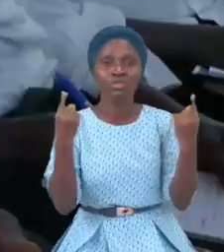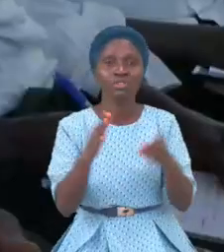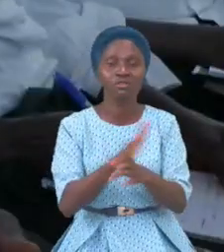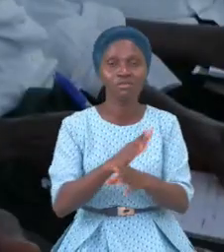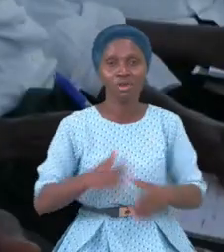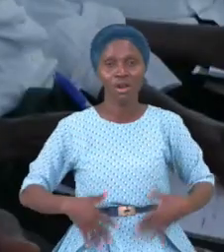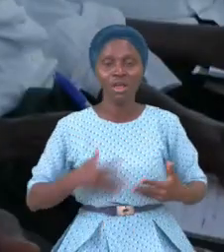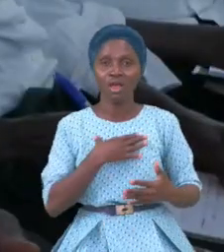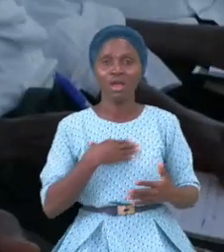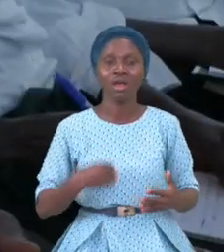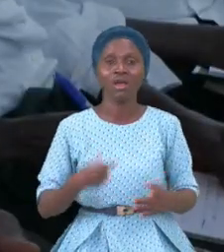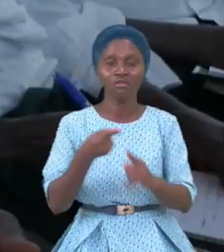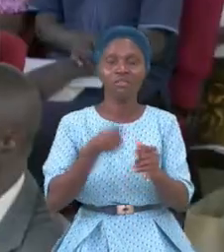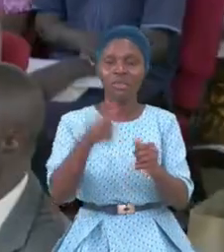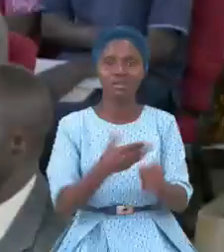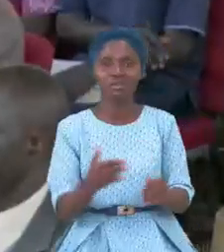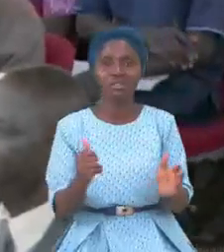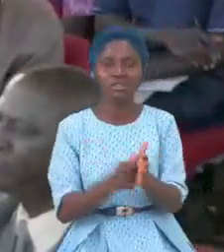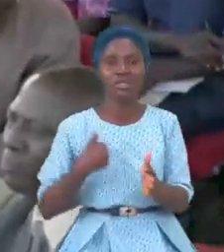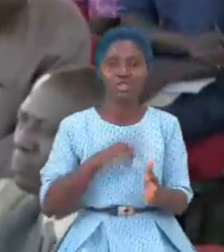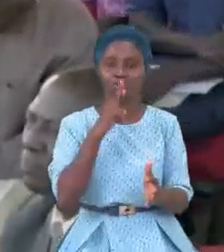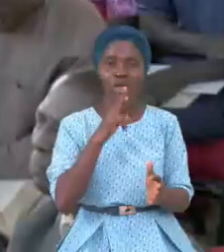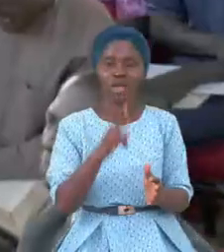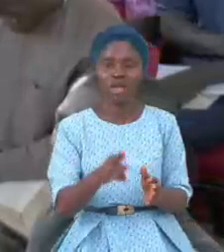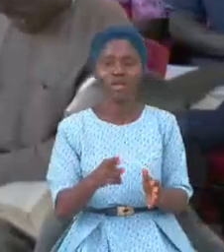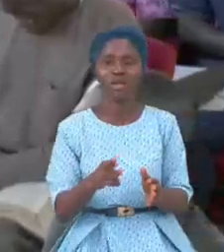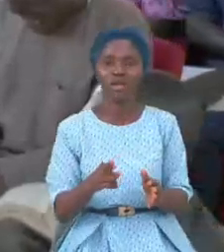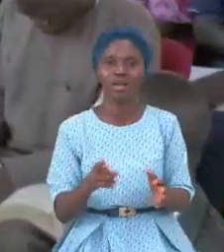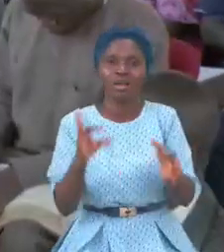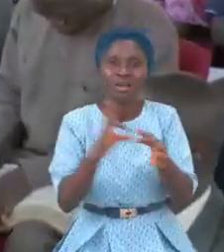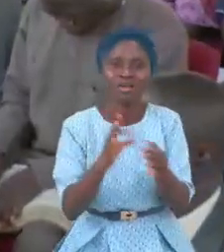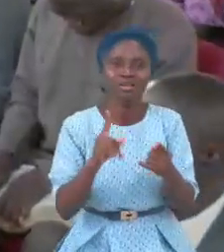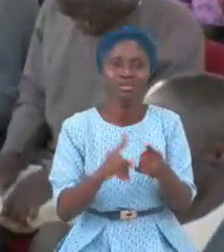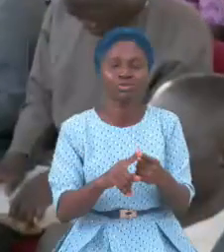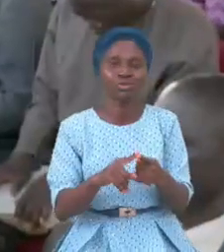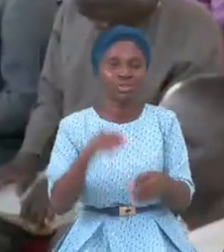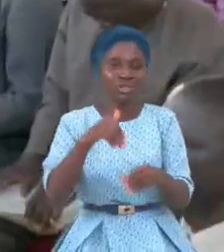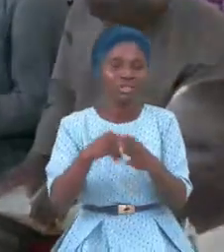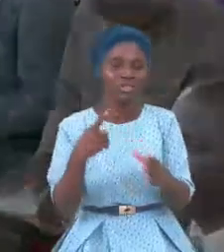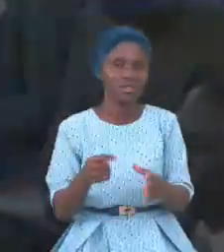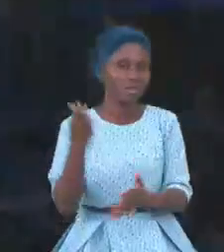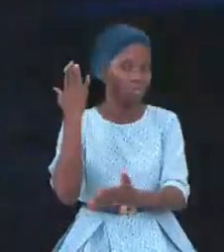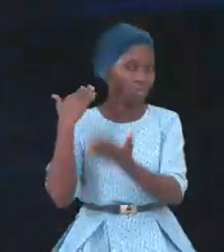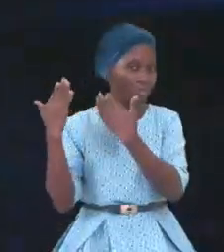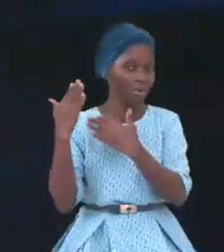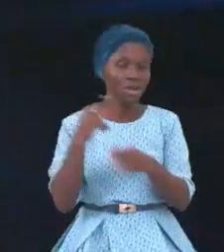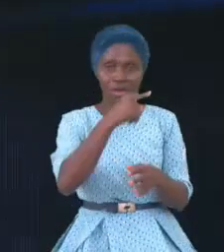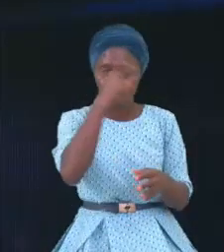we were addicted to in the past, because of that time